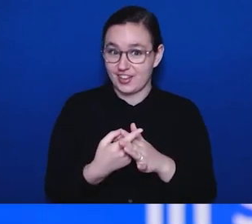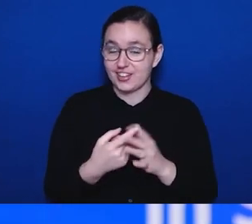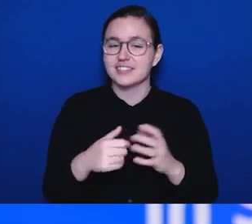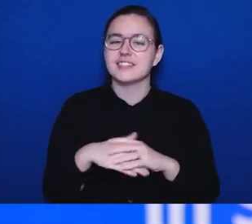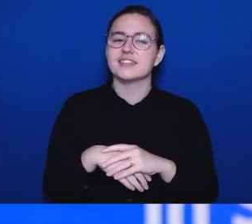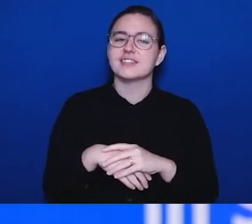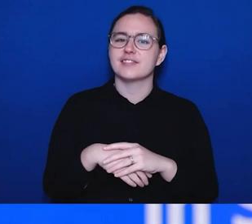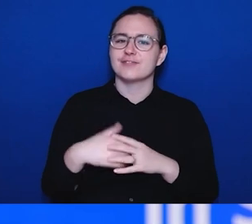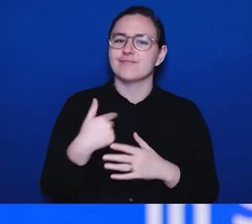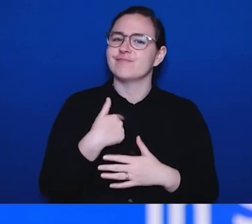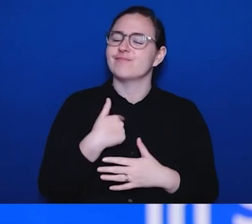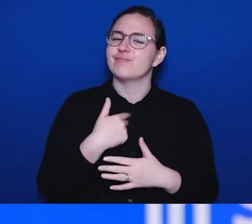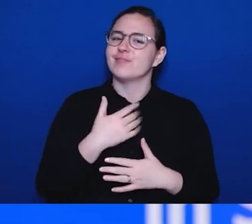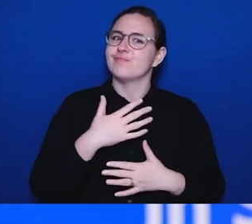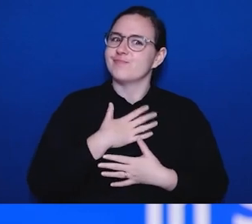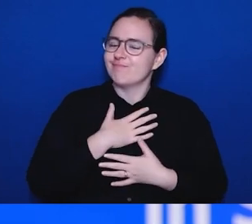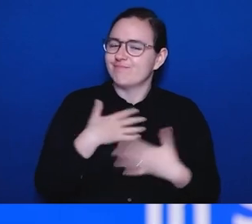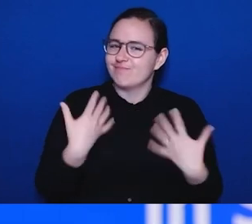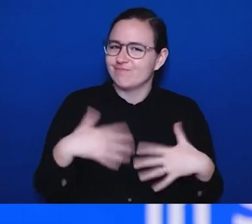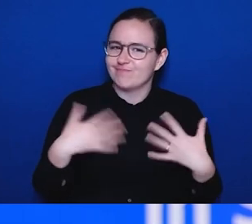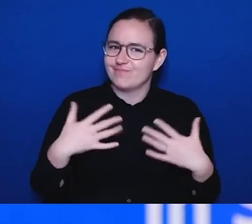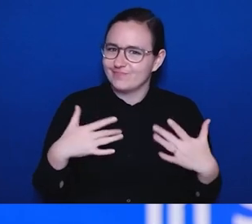And I want to start.